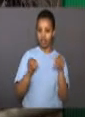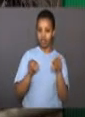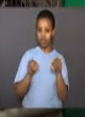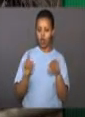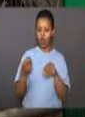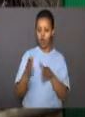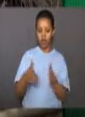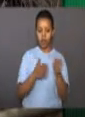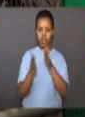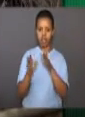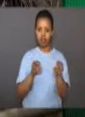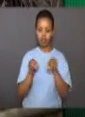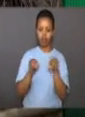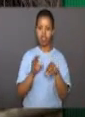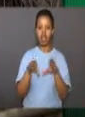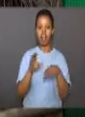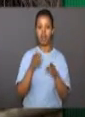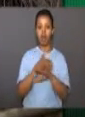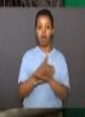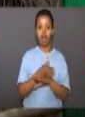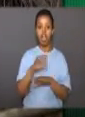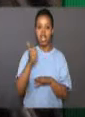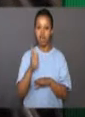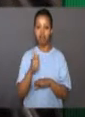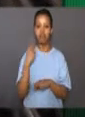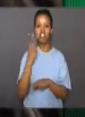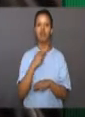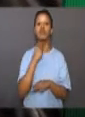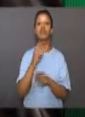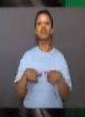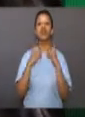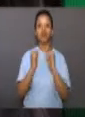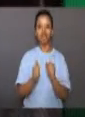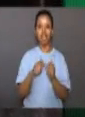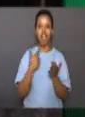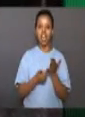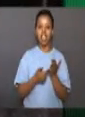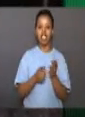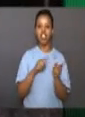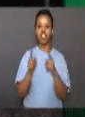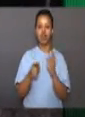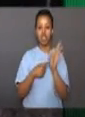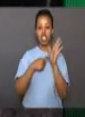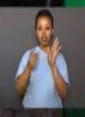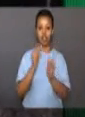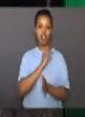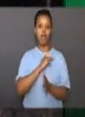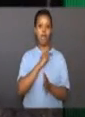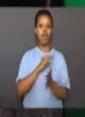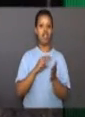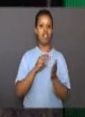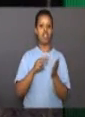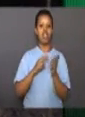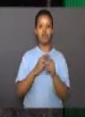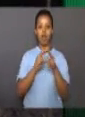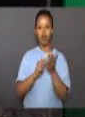way, and making noises. These behaviors are called display behaviors and